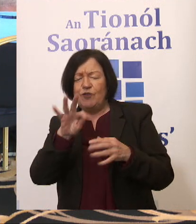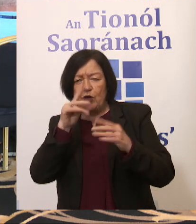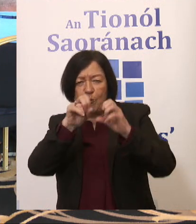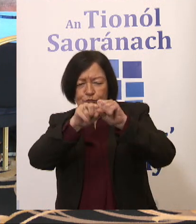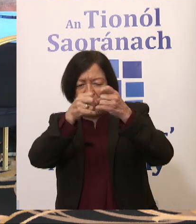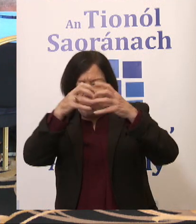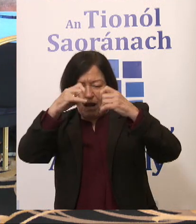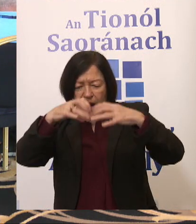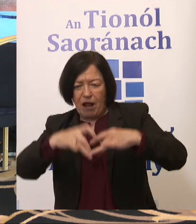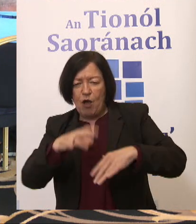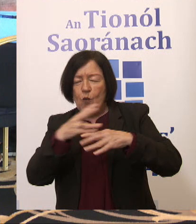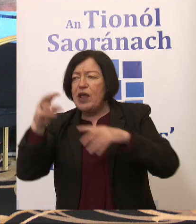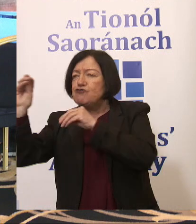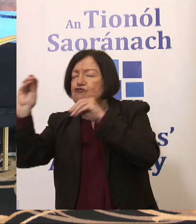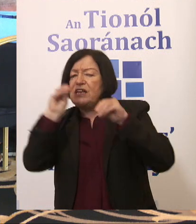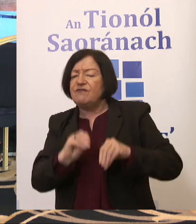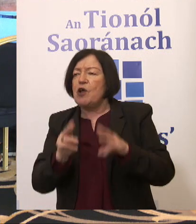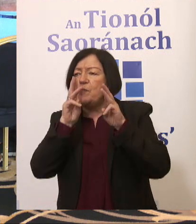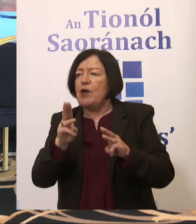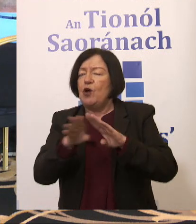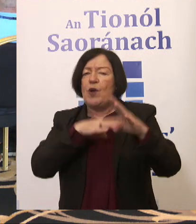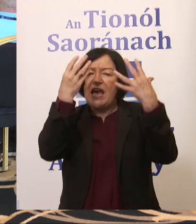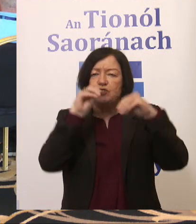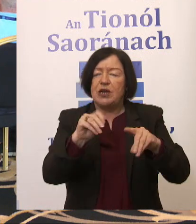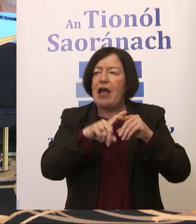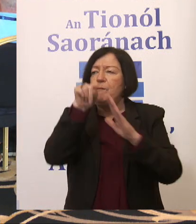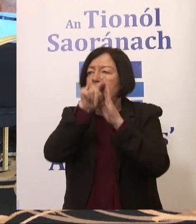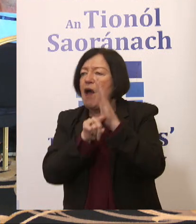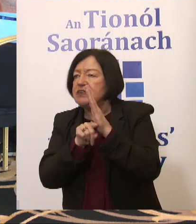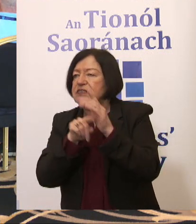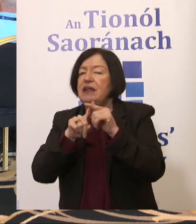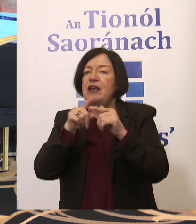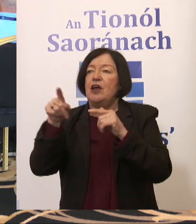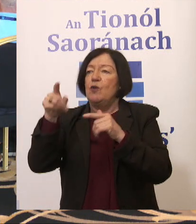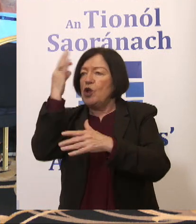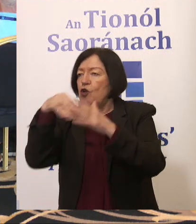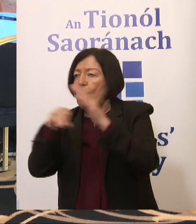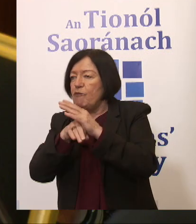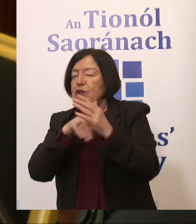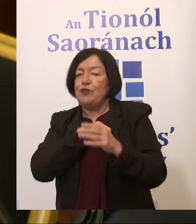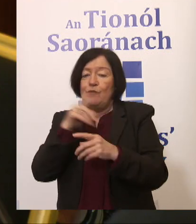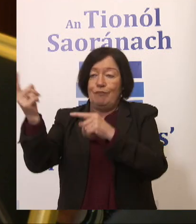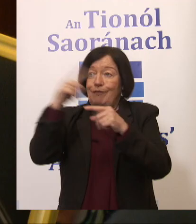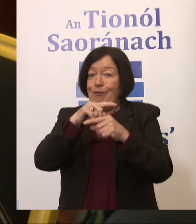When the transfer of power, we say for education or policy, would go from central government to the local